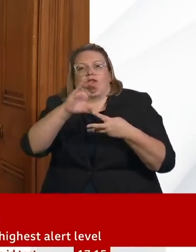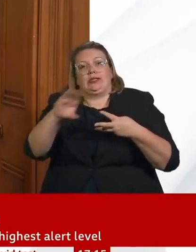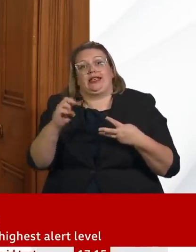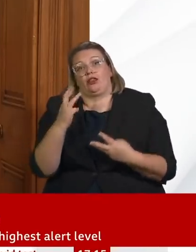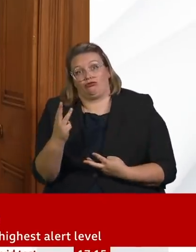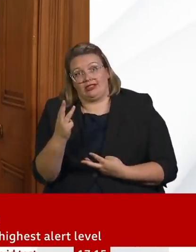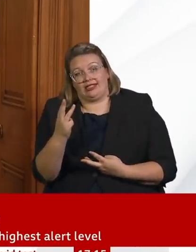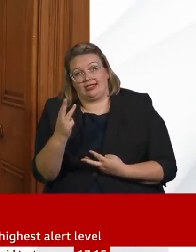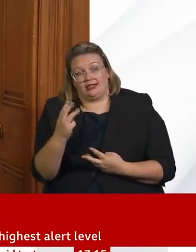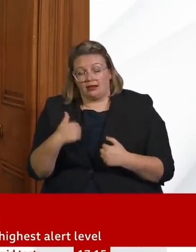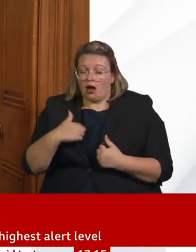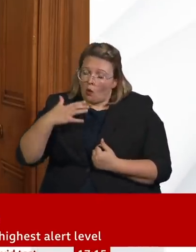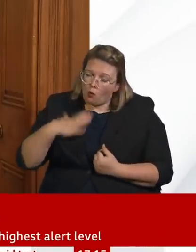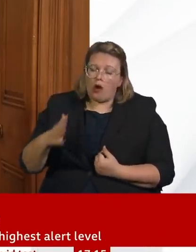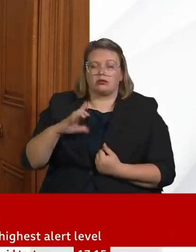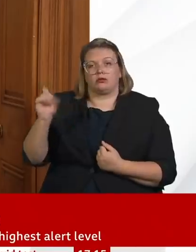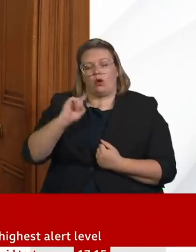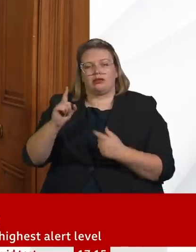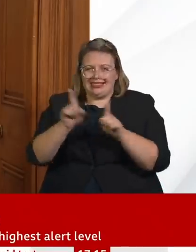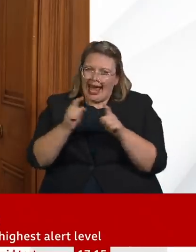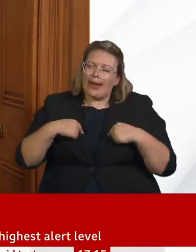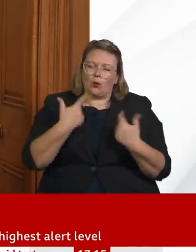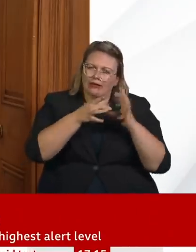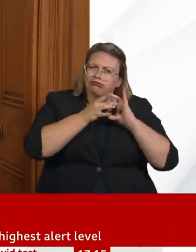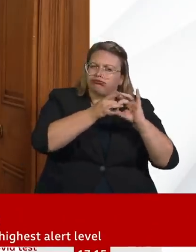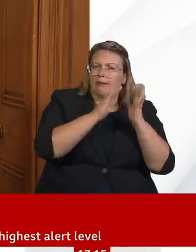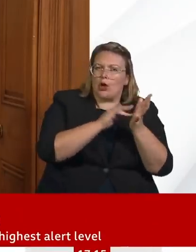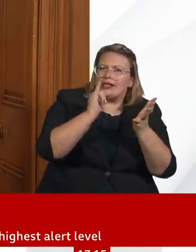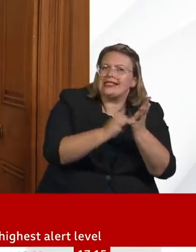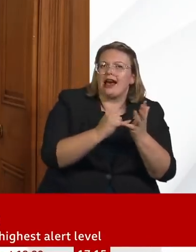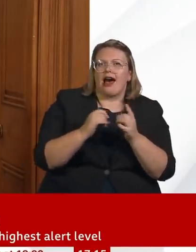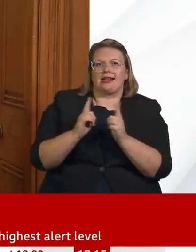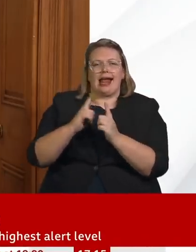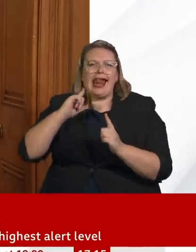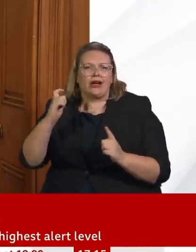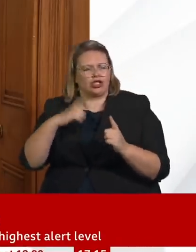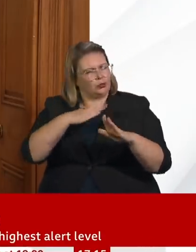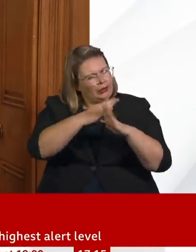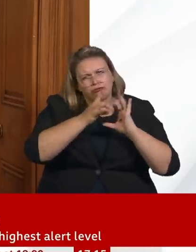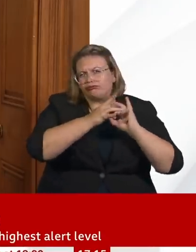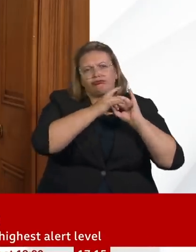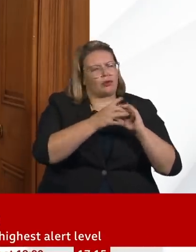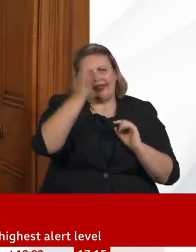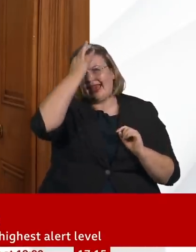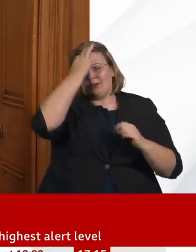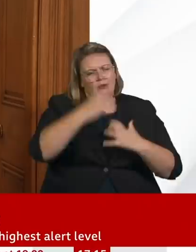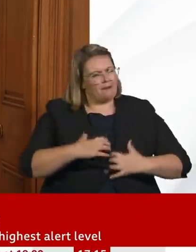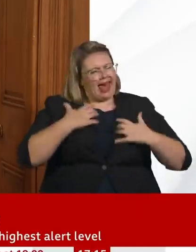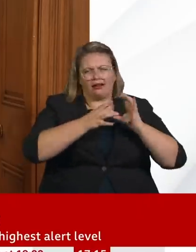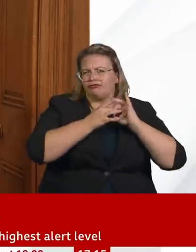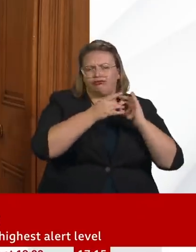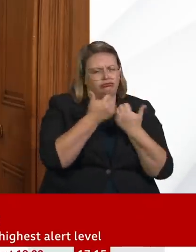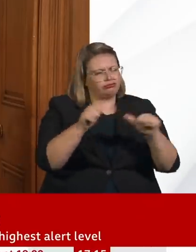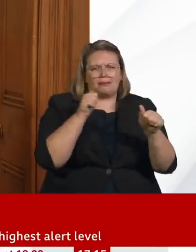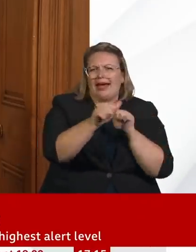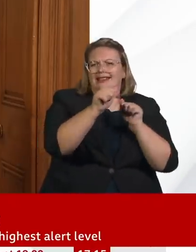closely together, as we're seeing in Merseyside, in London, in Lancashire and in many other parts of the country. Because ultimately,